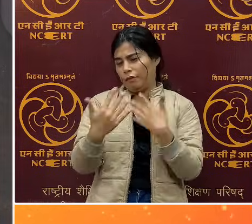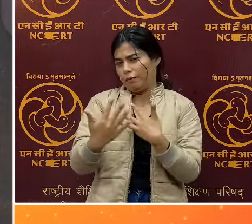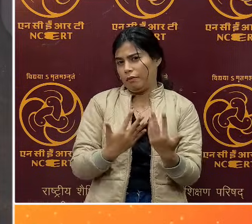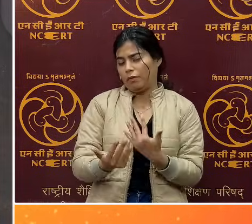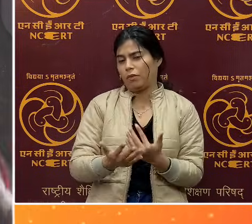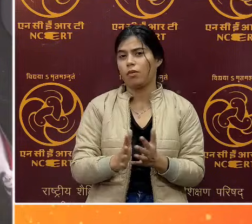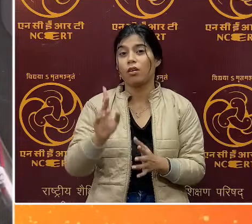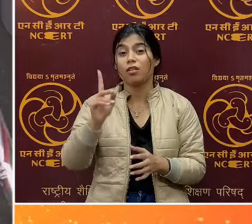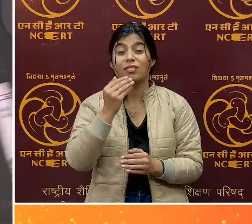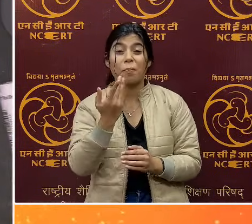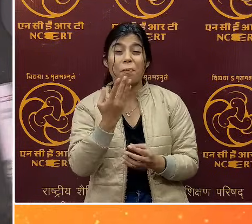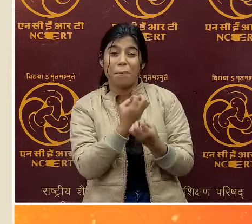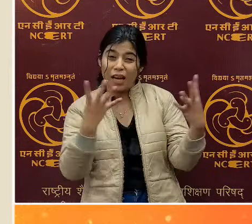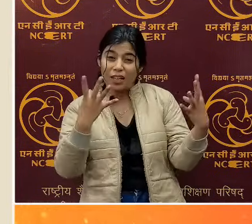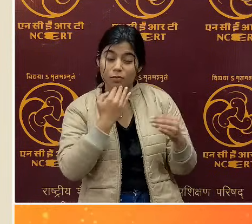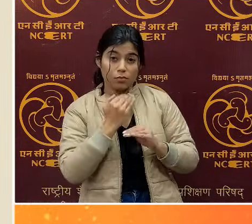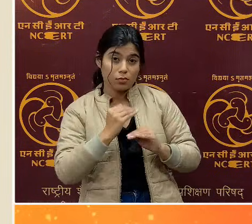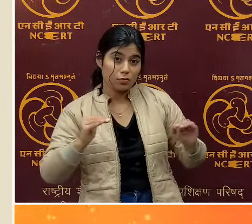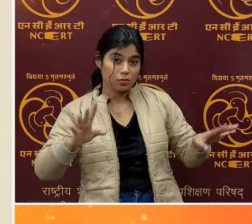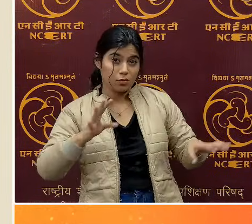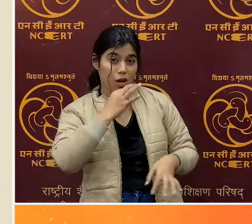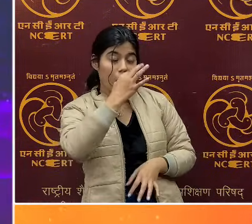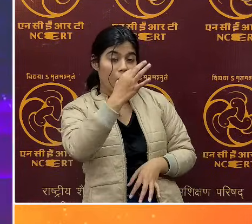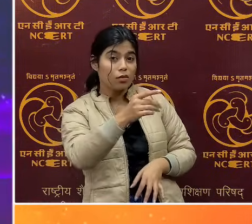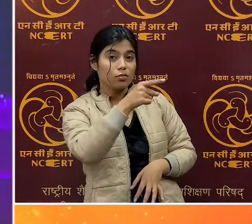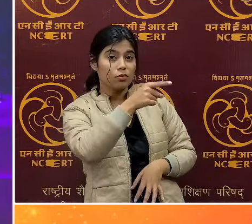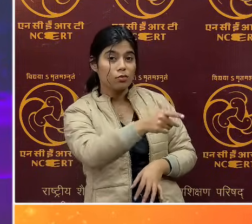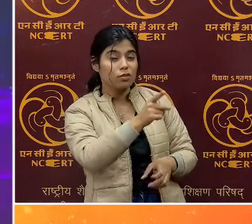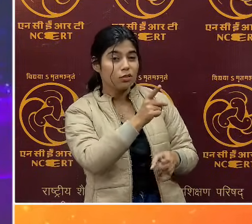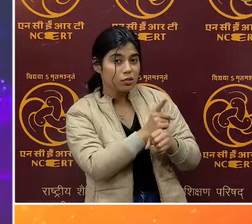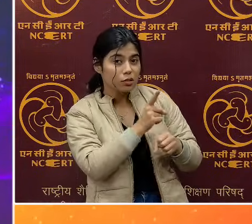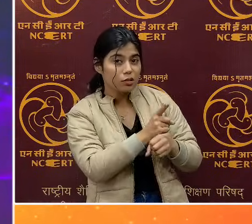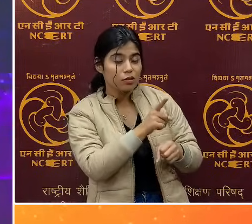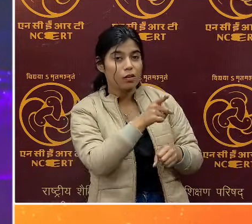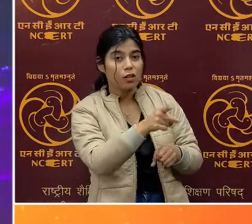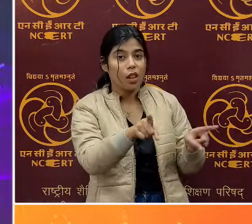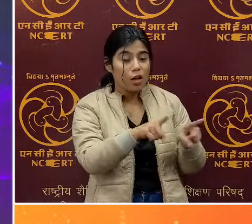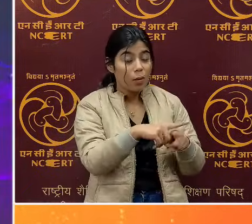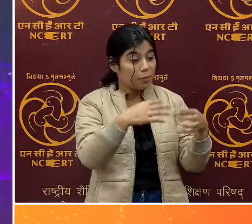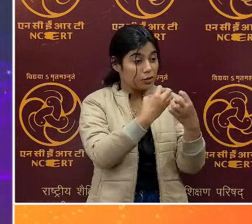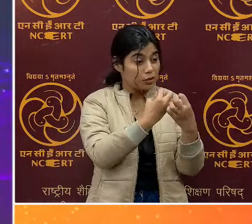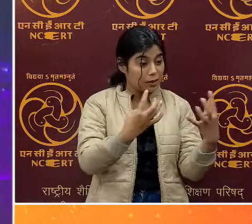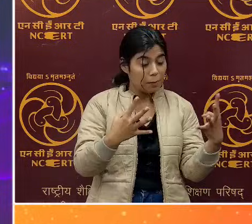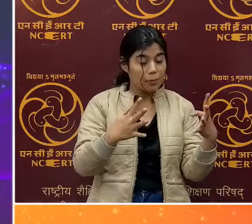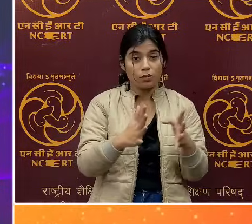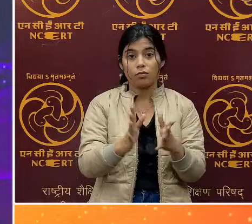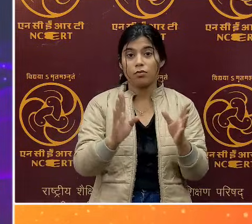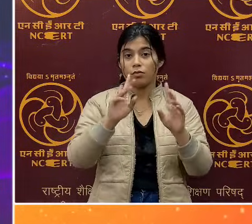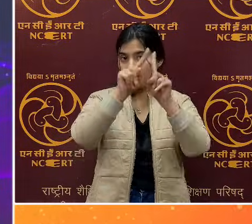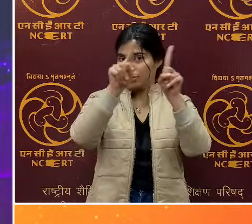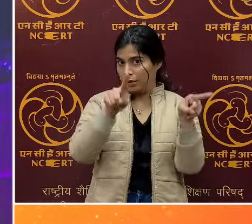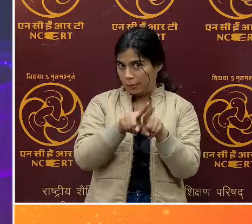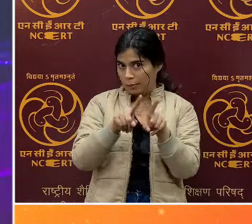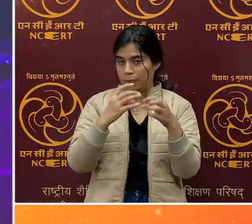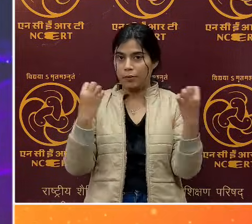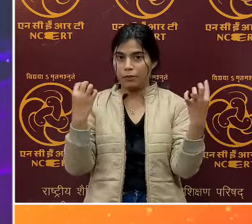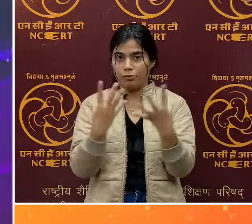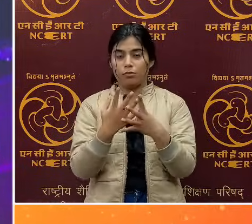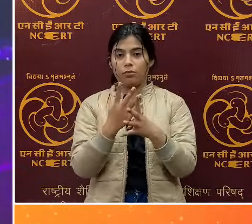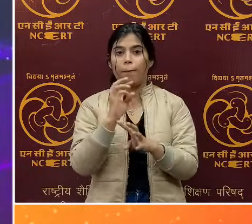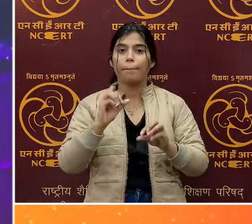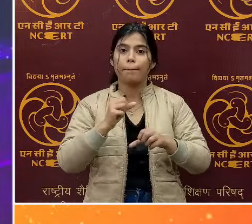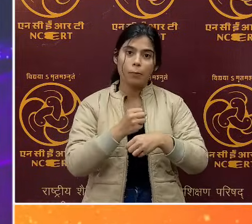ma'am, how many number of images will be formed if it is at 30 At this degree, at angle. 45 Okay.